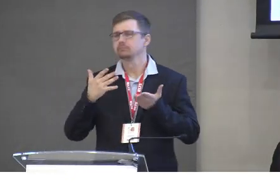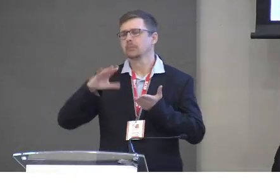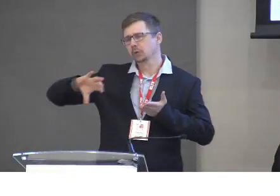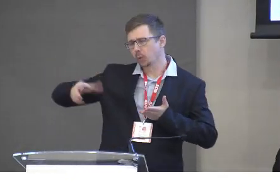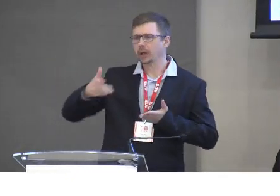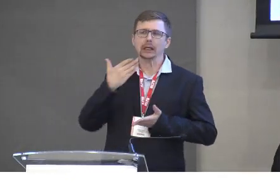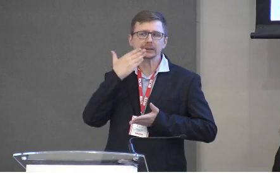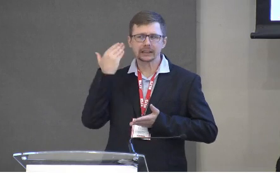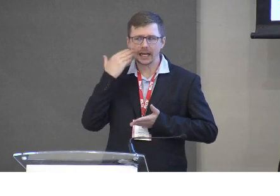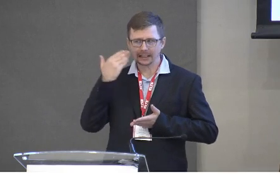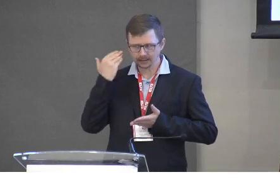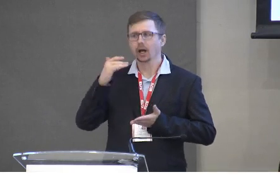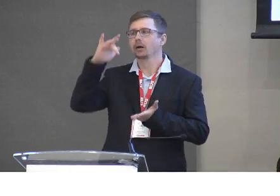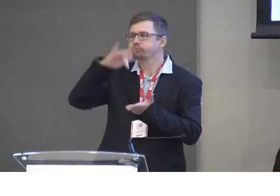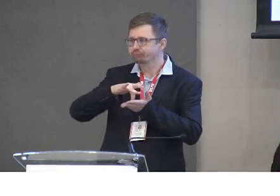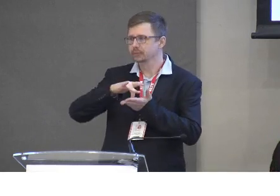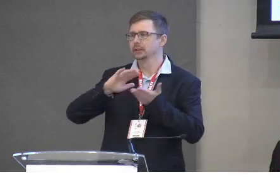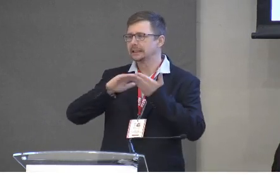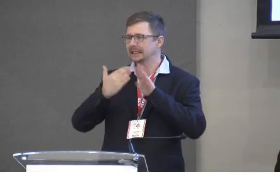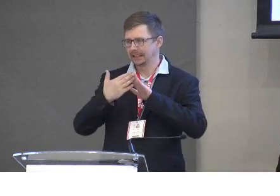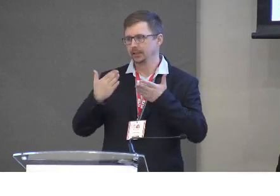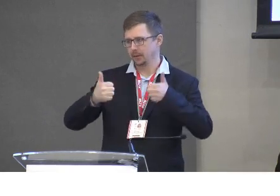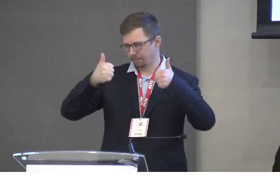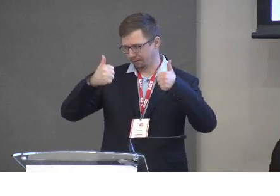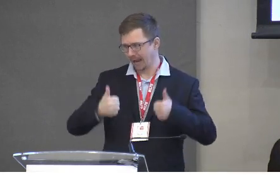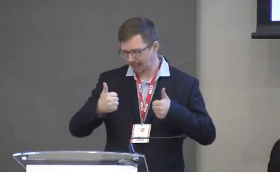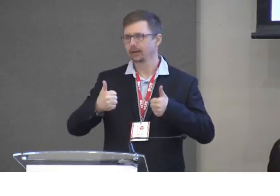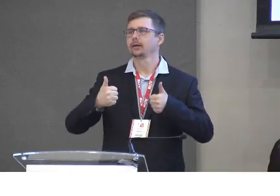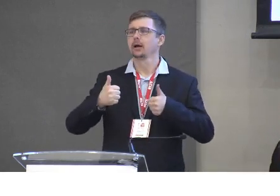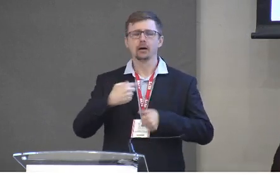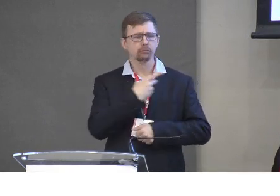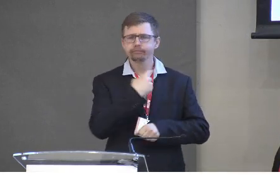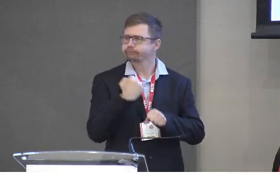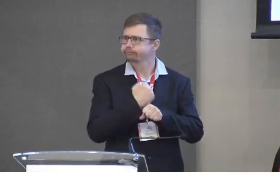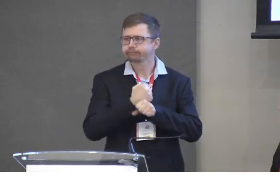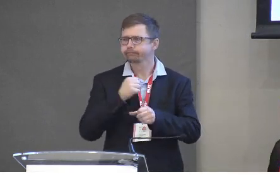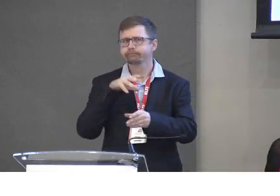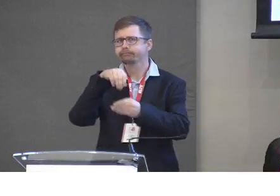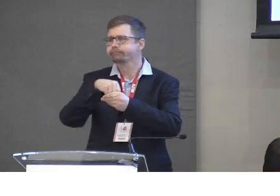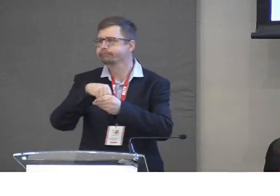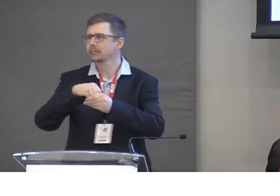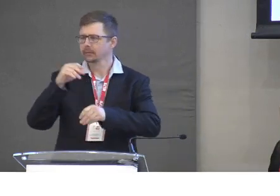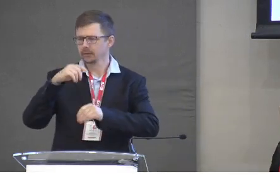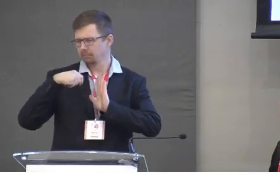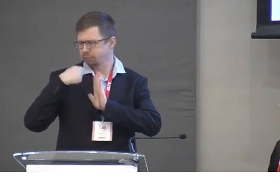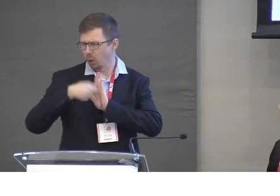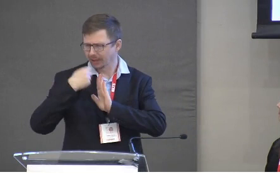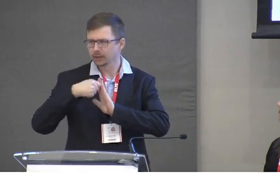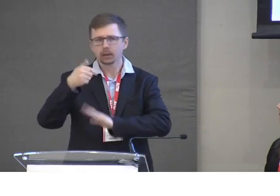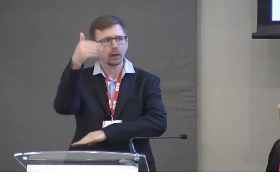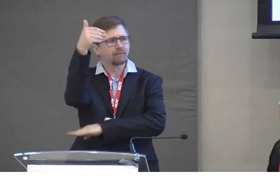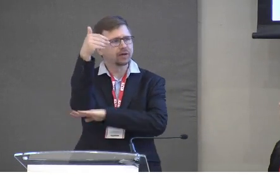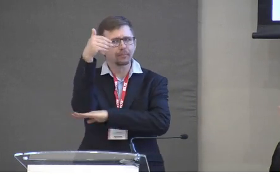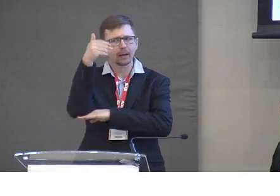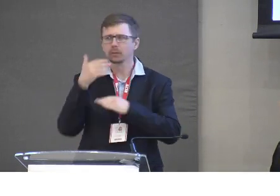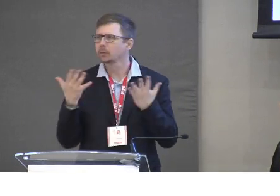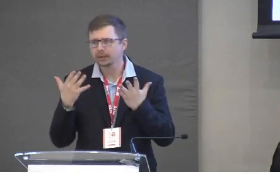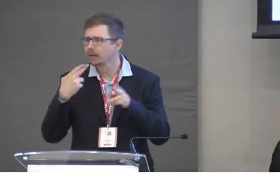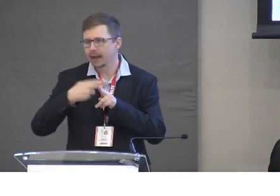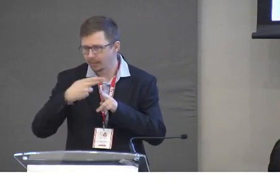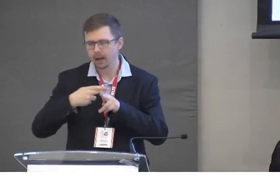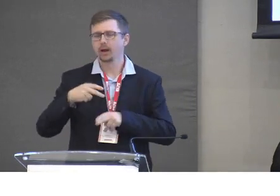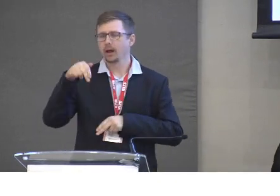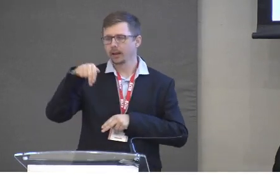Lachmanova. We're both from the Czech Republic, and we're from the capital, Prague. Both of us have been